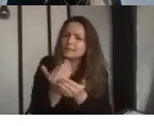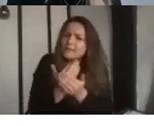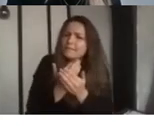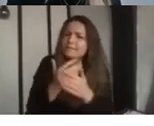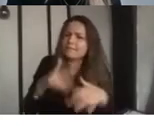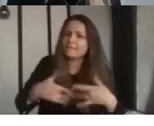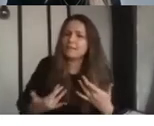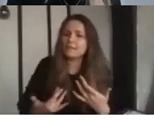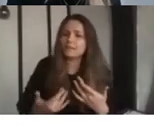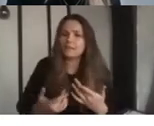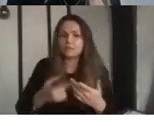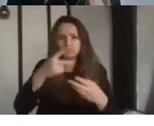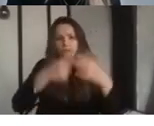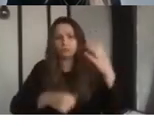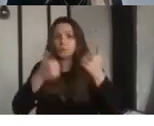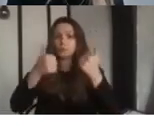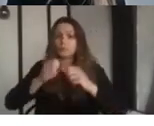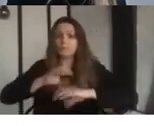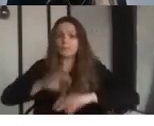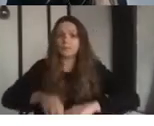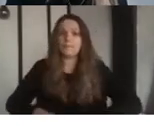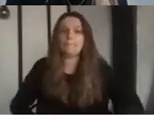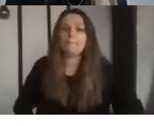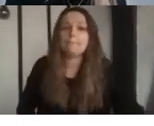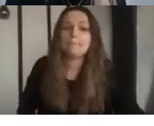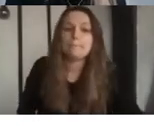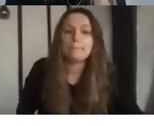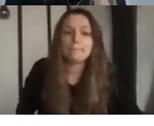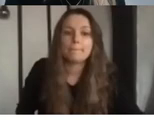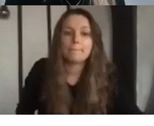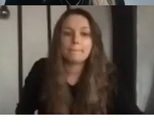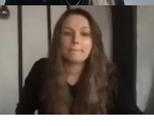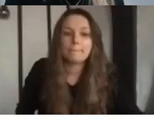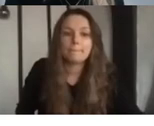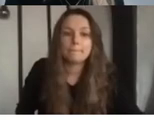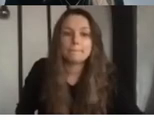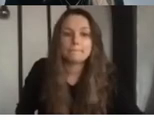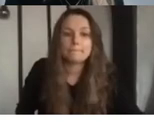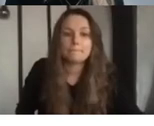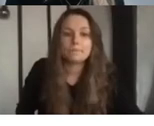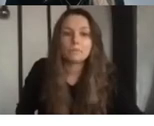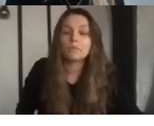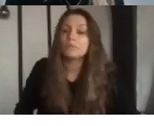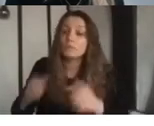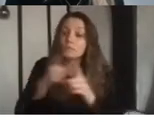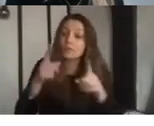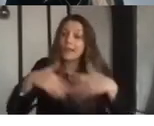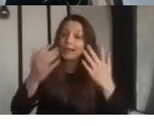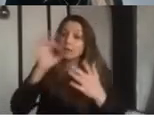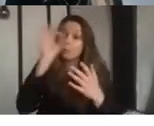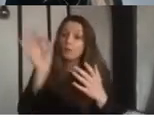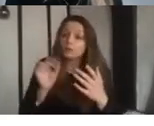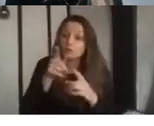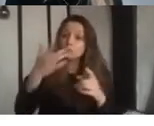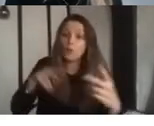course from students. So if you are looking to contact us